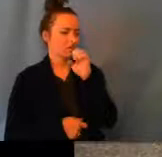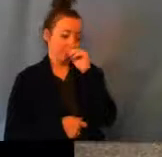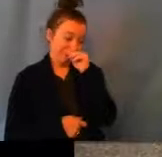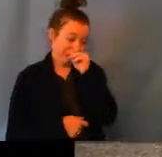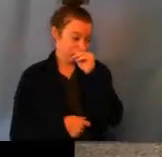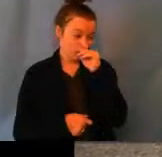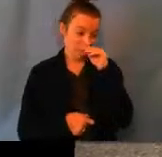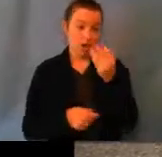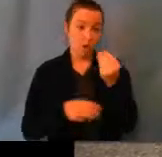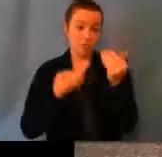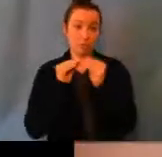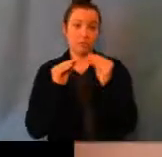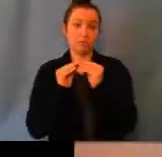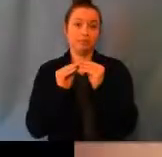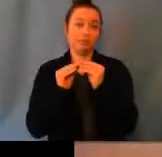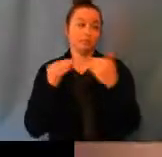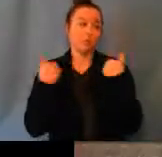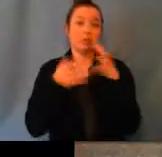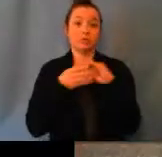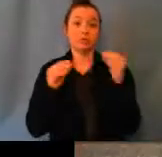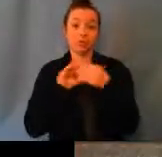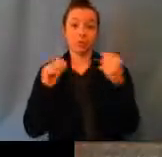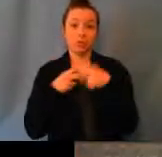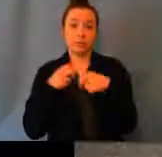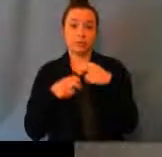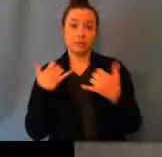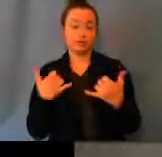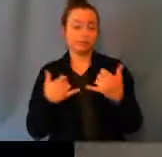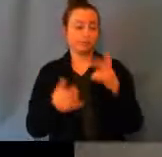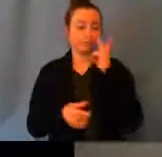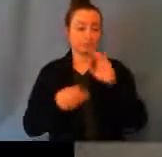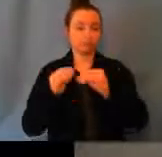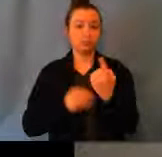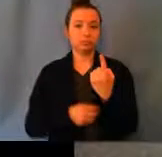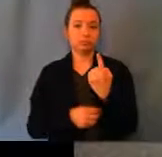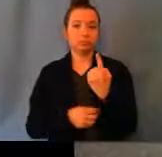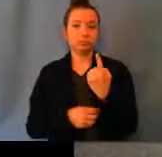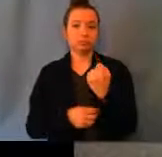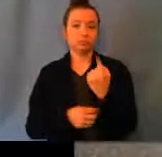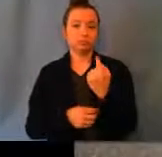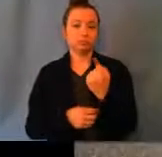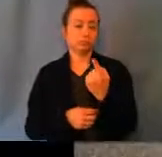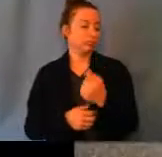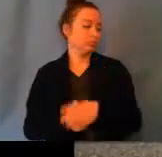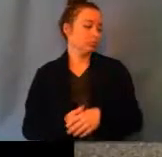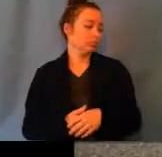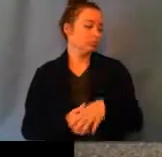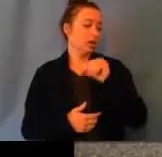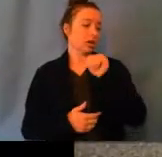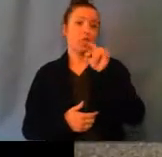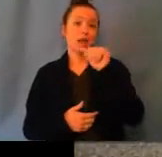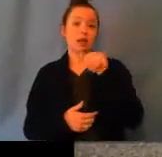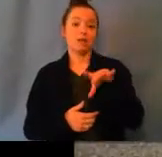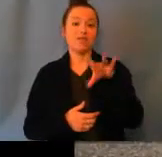A few more on the back. All right, we've got some story problems. Let's look at the first one, number 11. Anna found